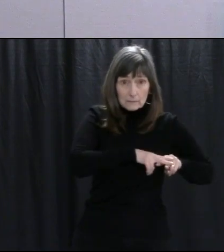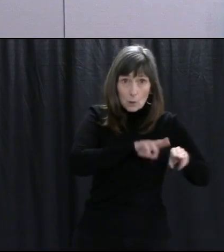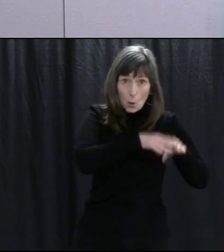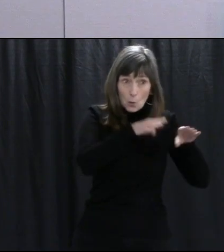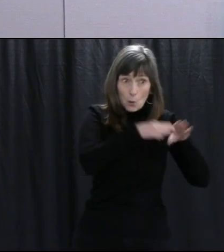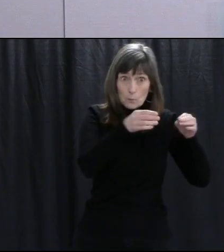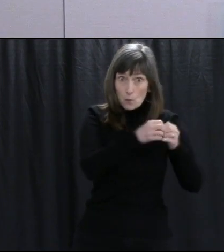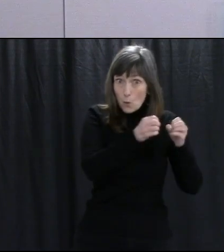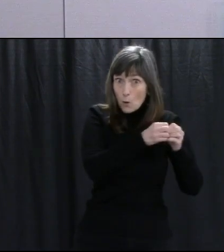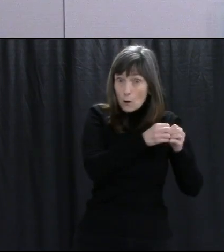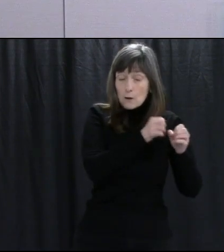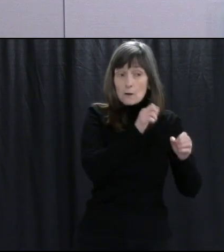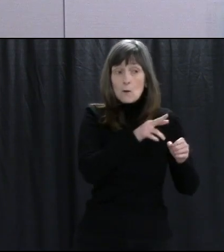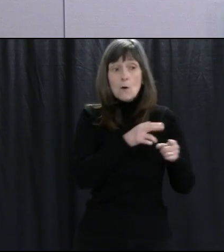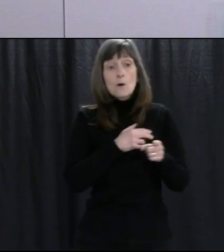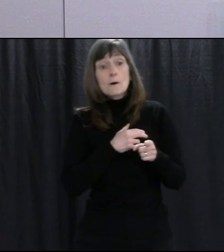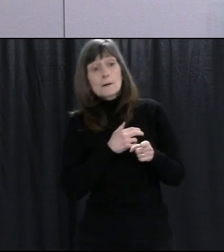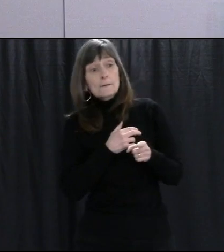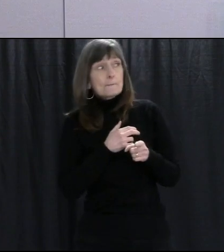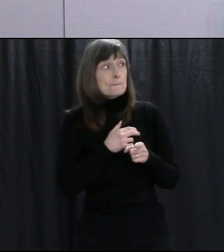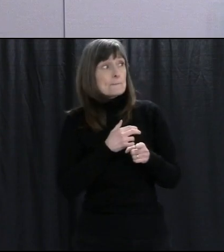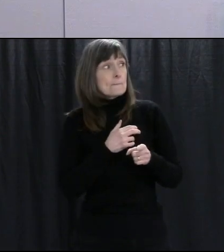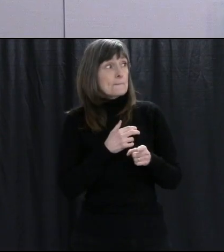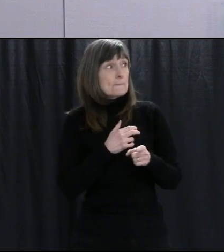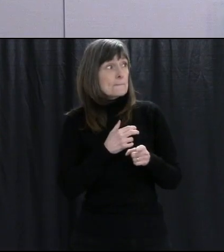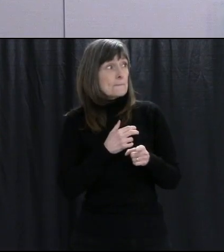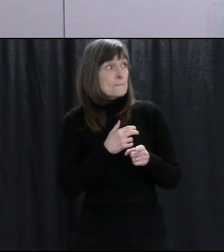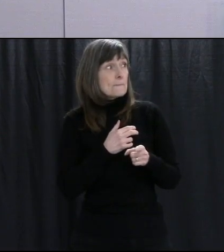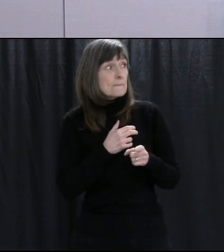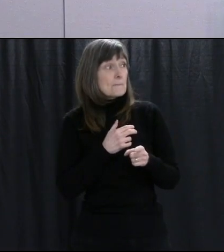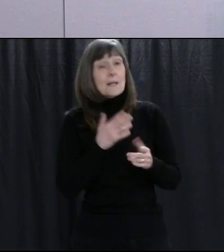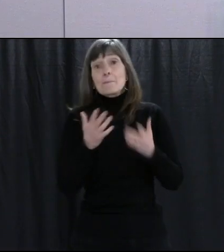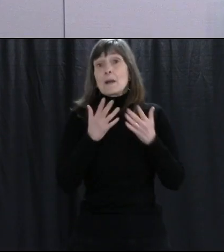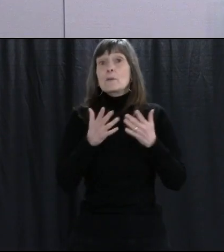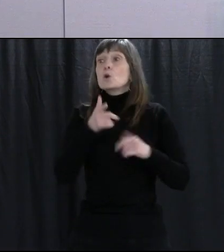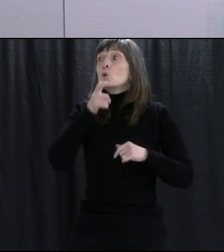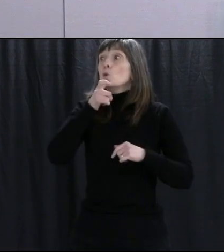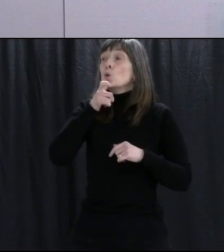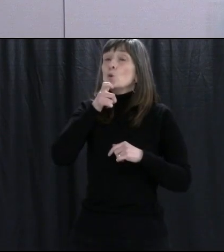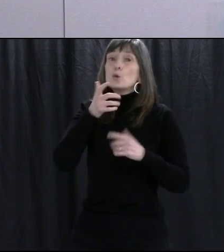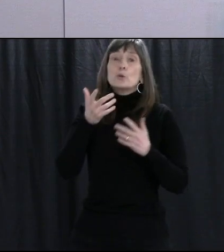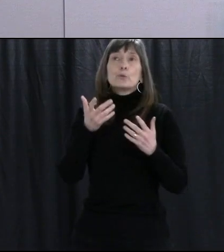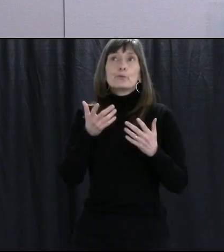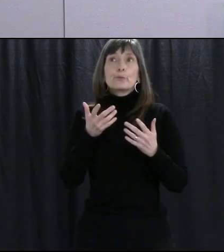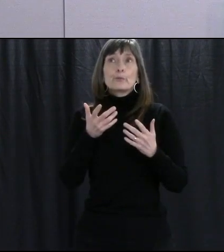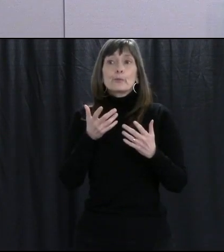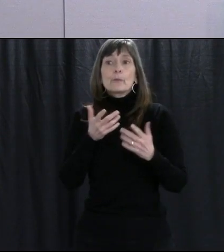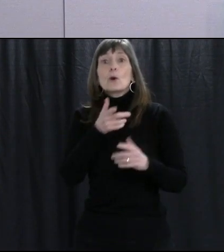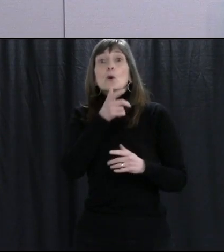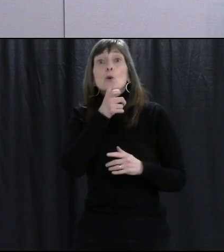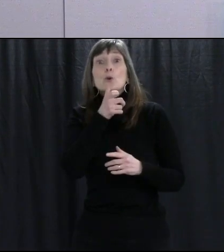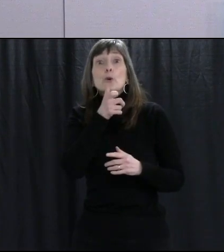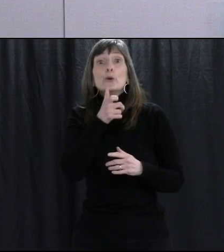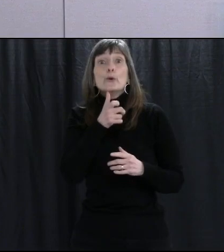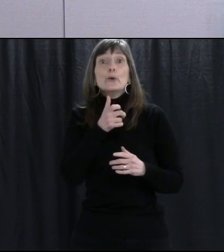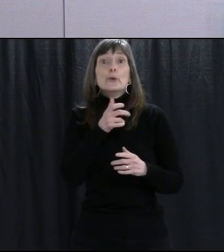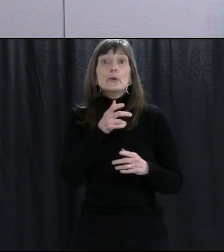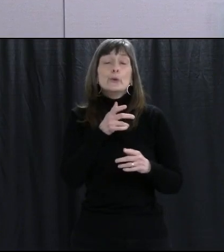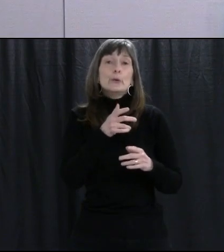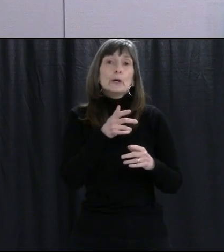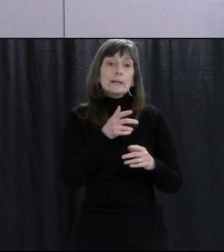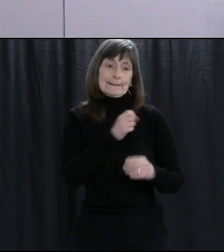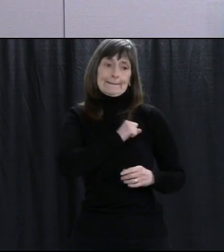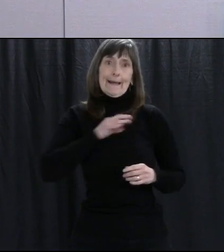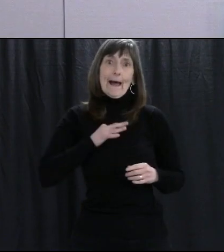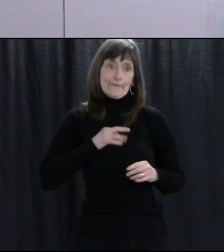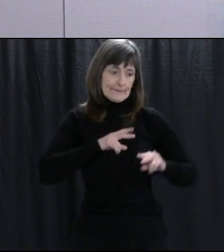start looking if we're going to need nurses that have recently retired to potentially re-register to come back to help alleviate some frontline